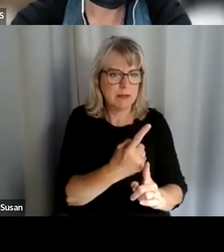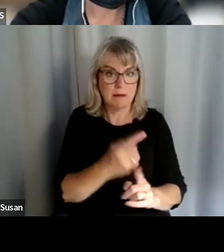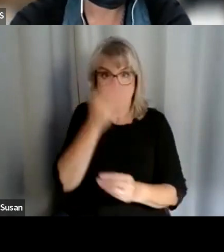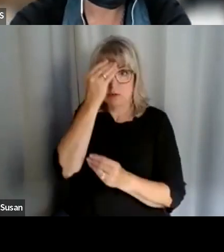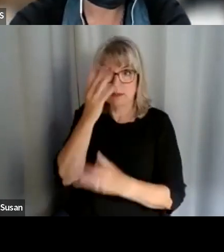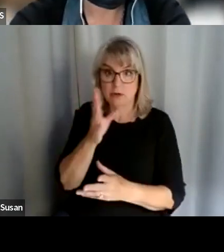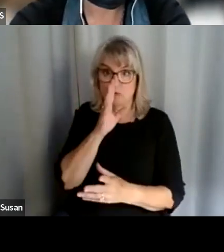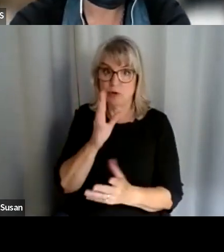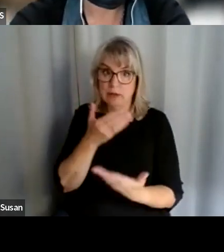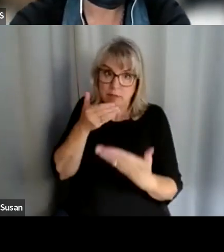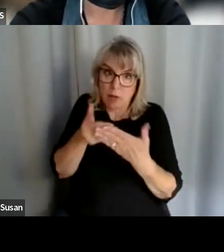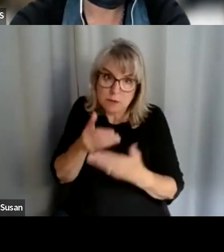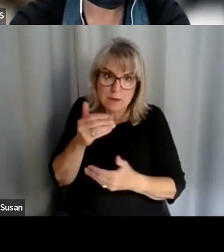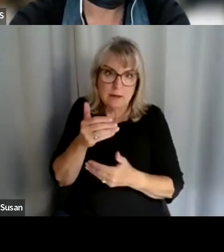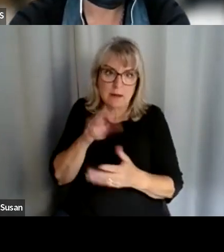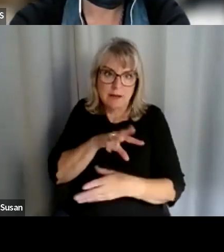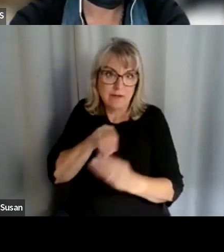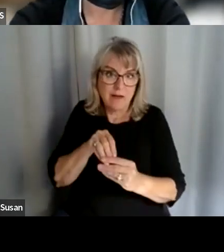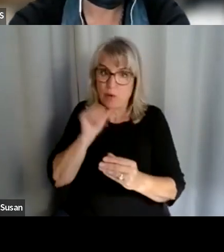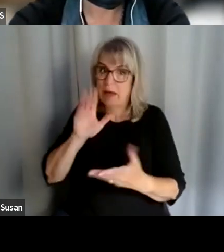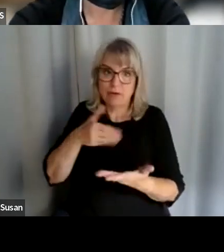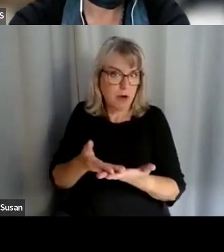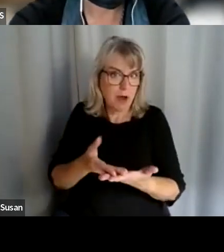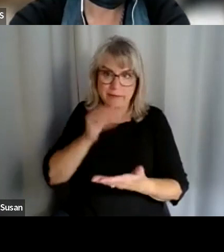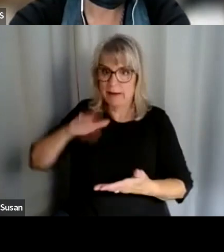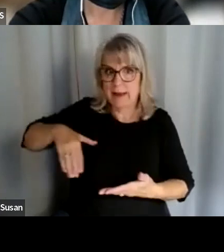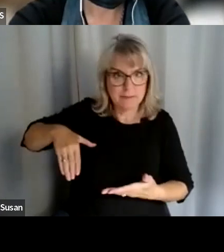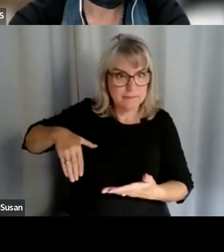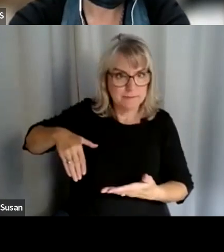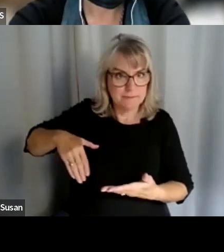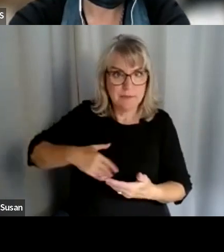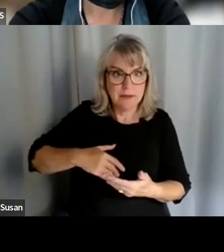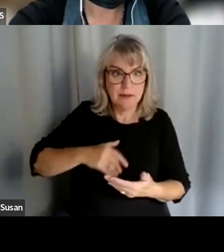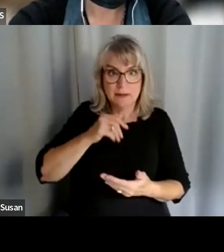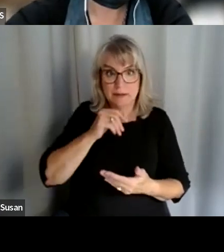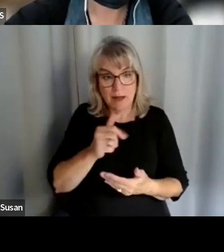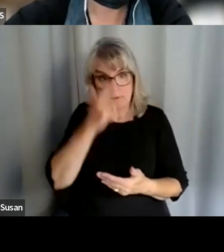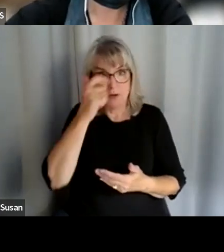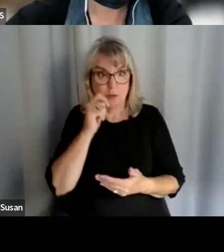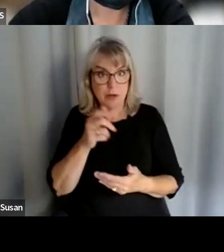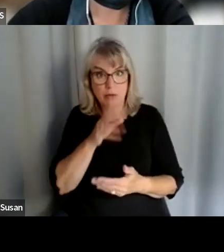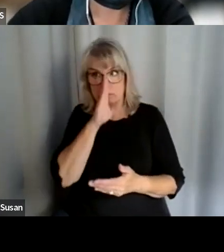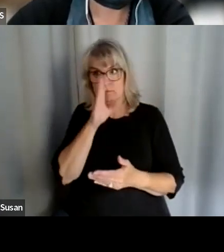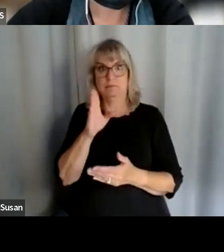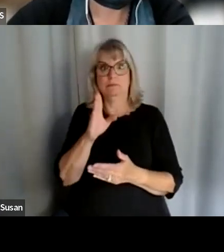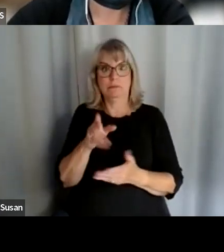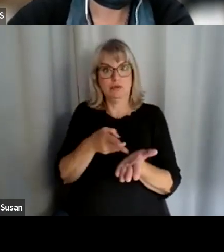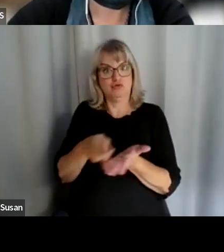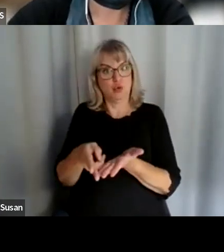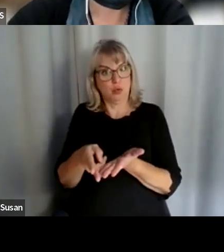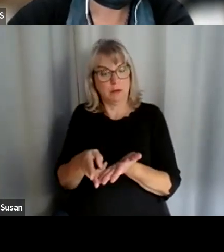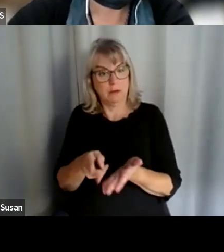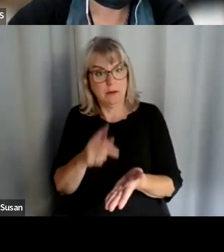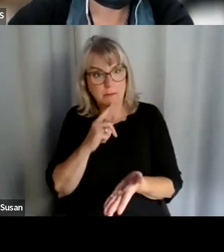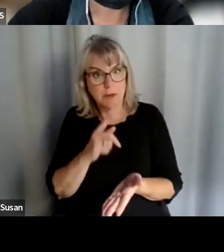very intimately involved in, we're not there yet, not because we need AI tools, because our basic eye, the basic intelligence